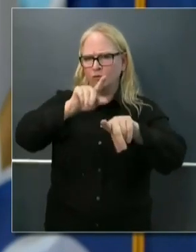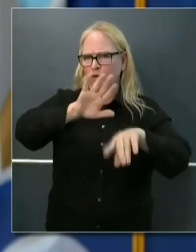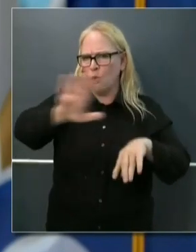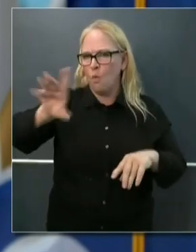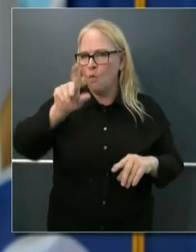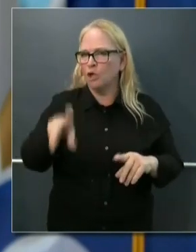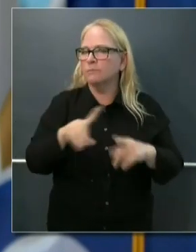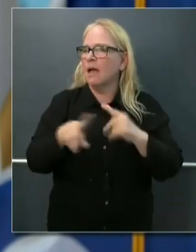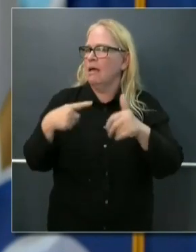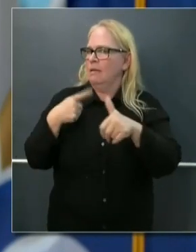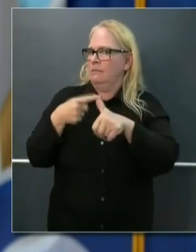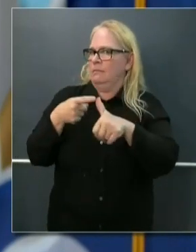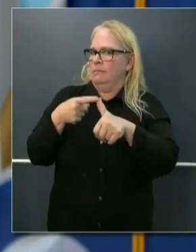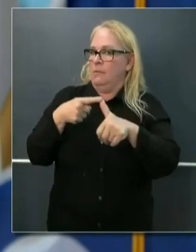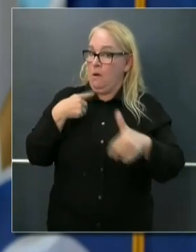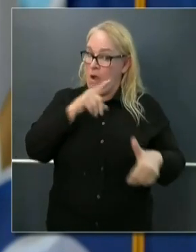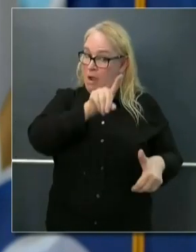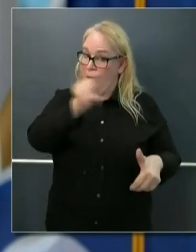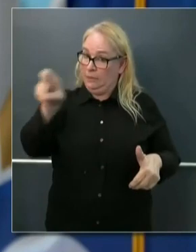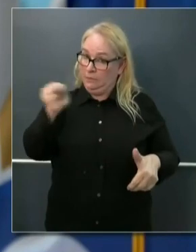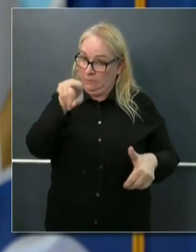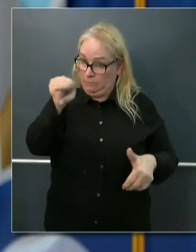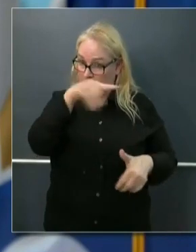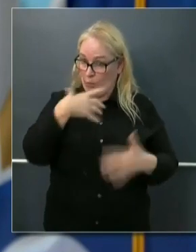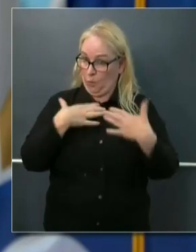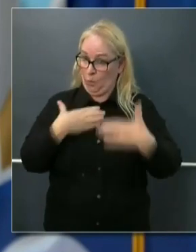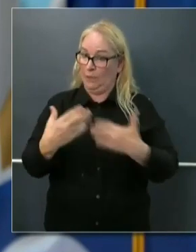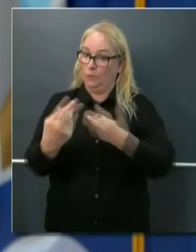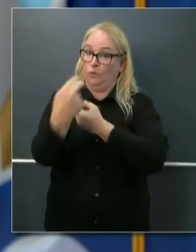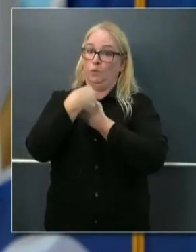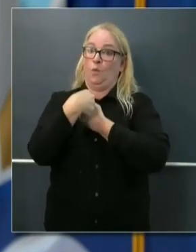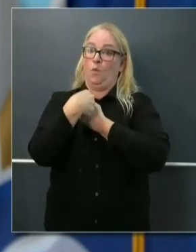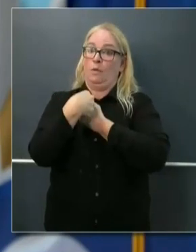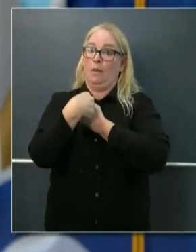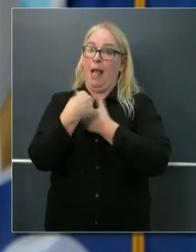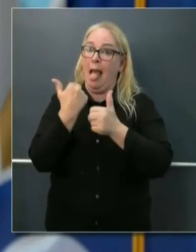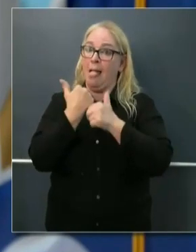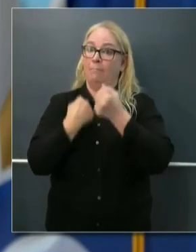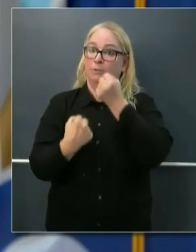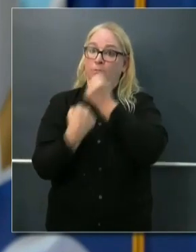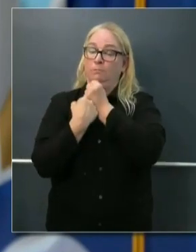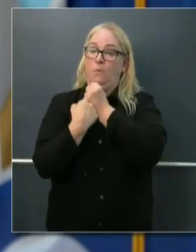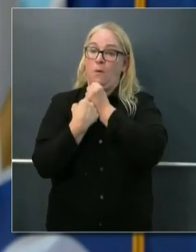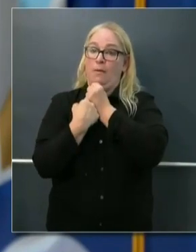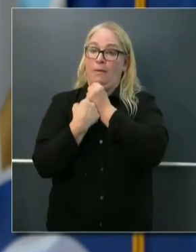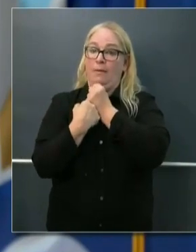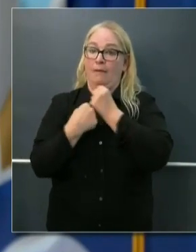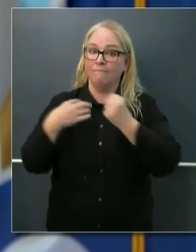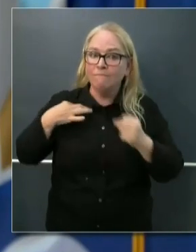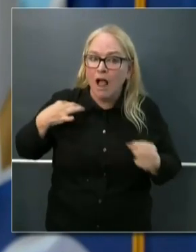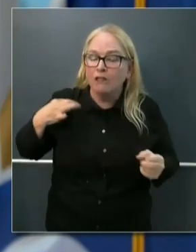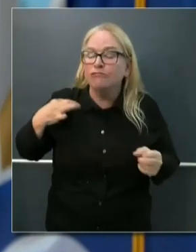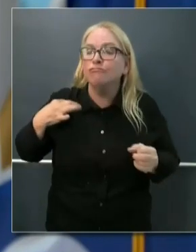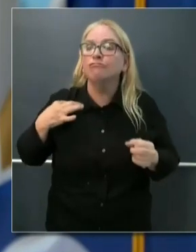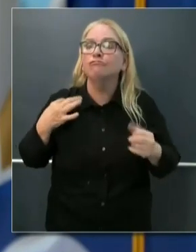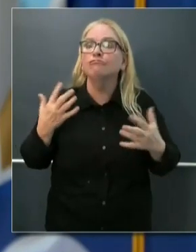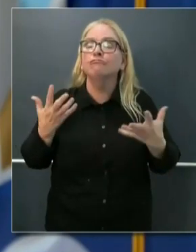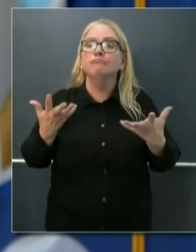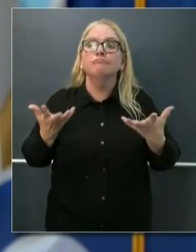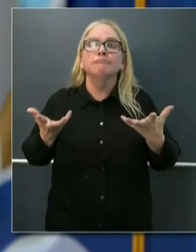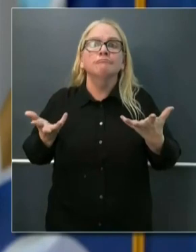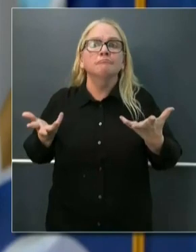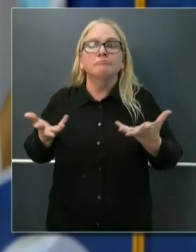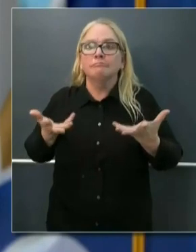you if you are willing to help and support not only the causes we announced here today, but more broadly, the cause I